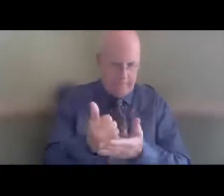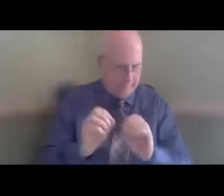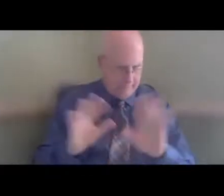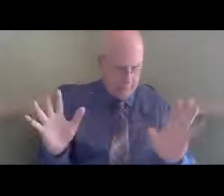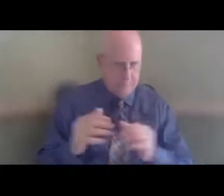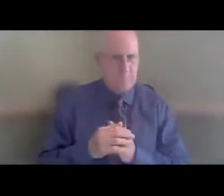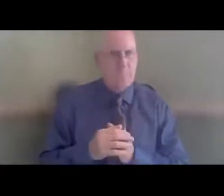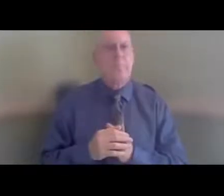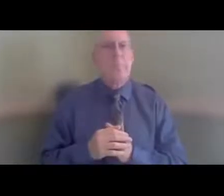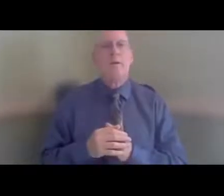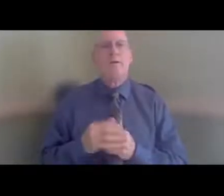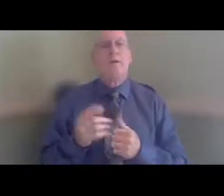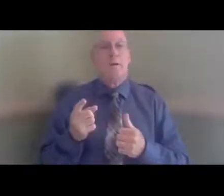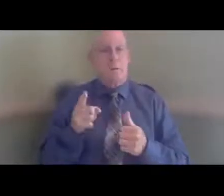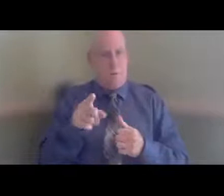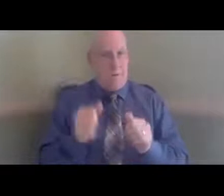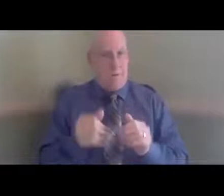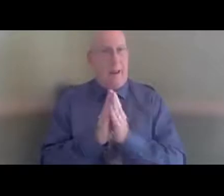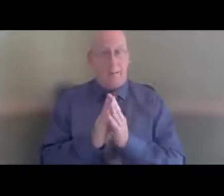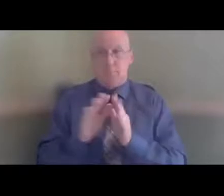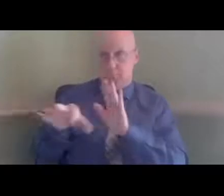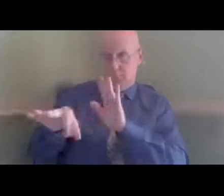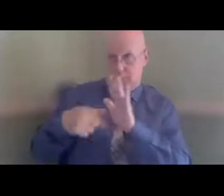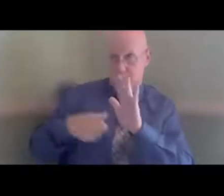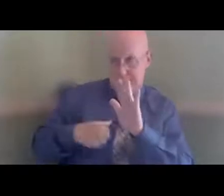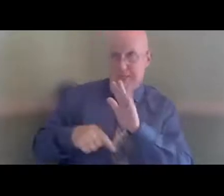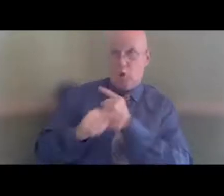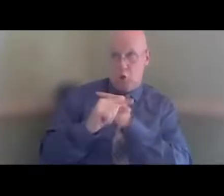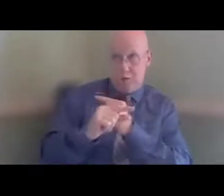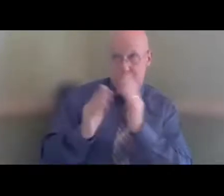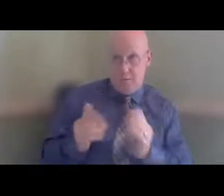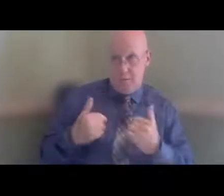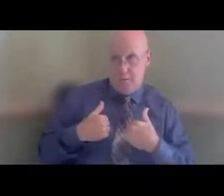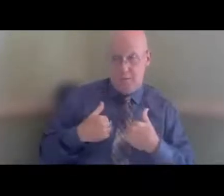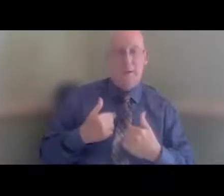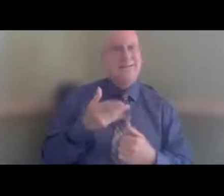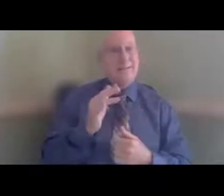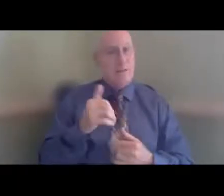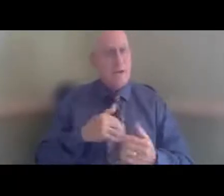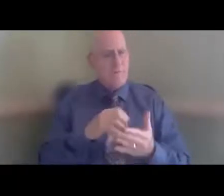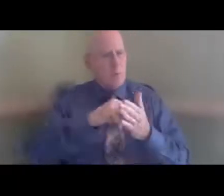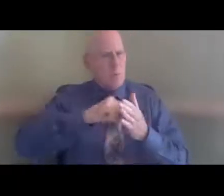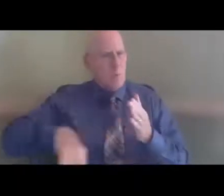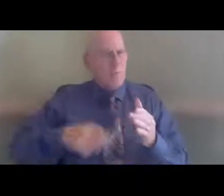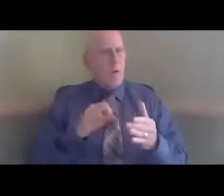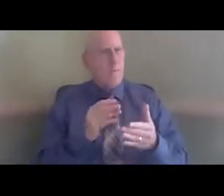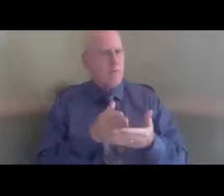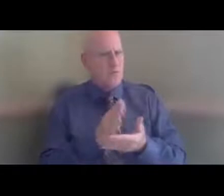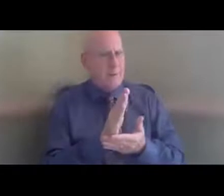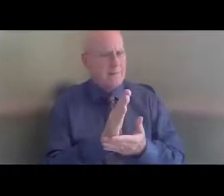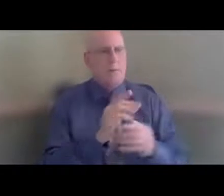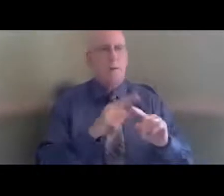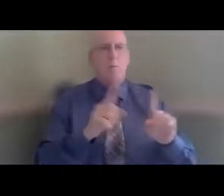one asking to be appointed as the guardian. You still have a removal of rights, but the difference, the